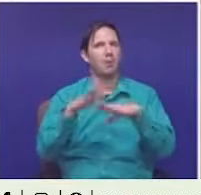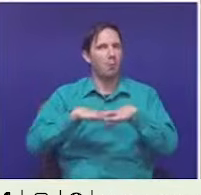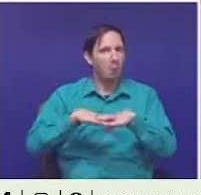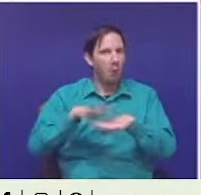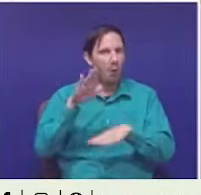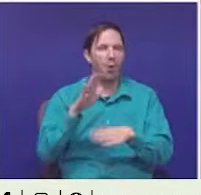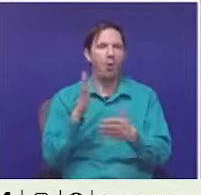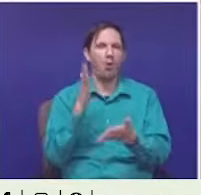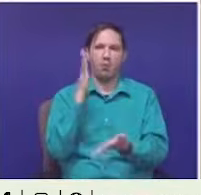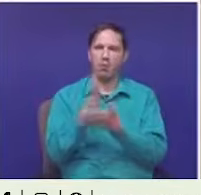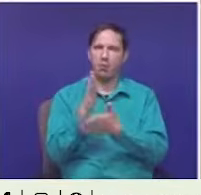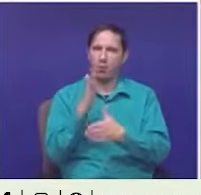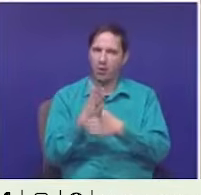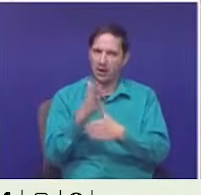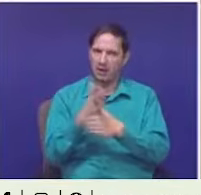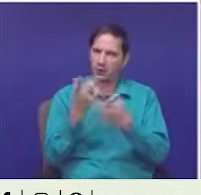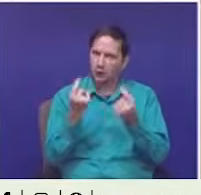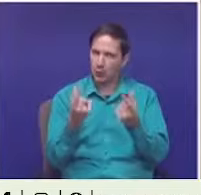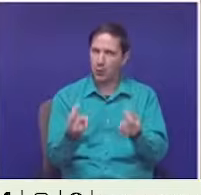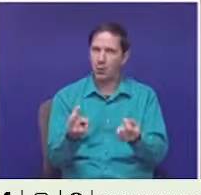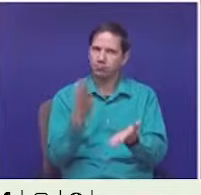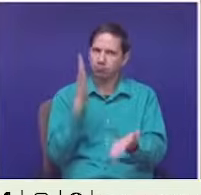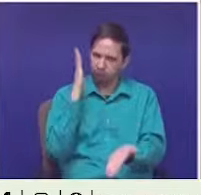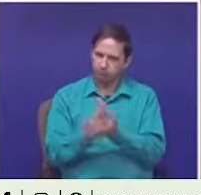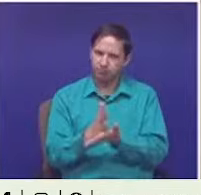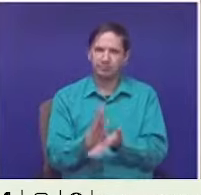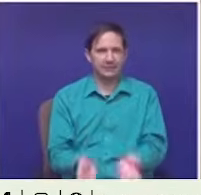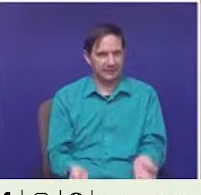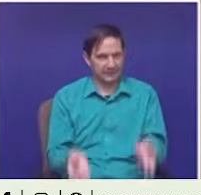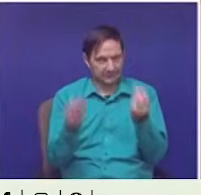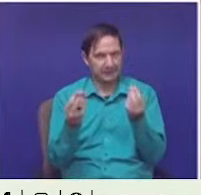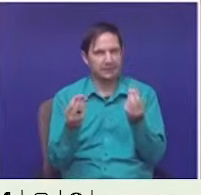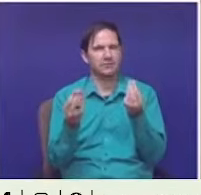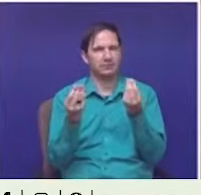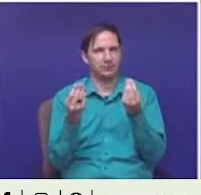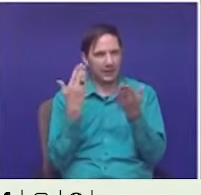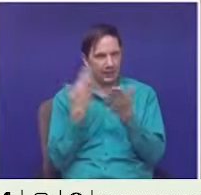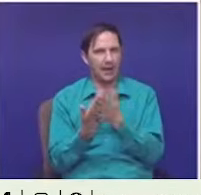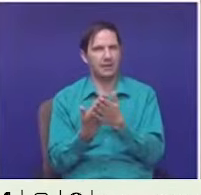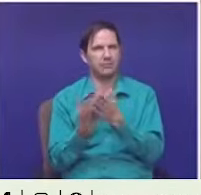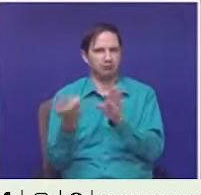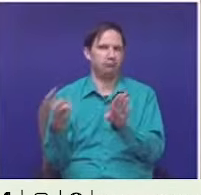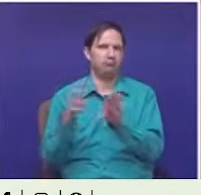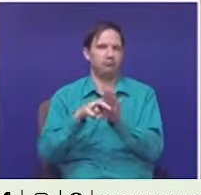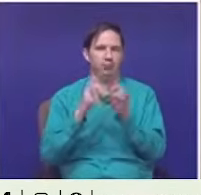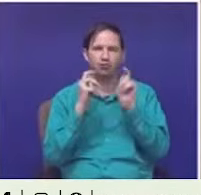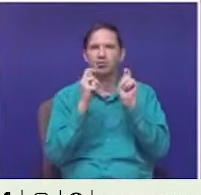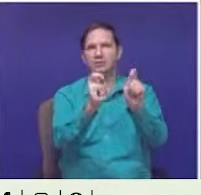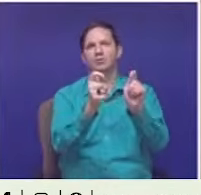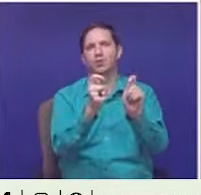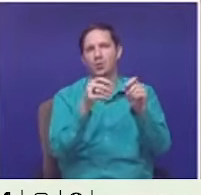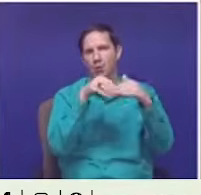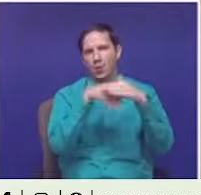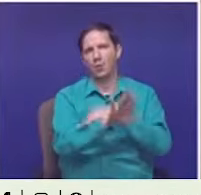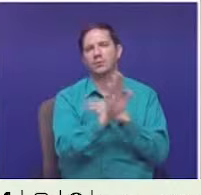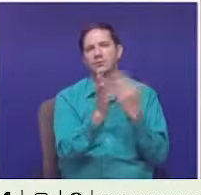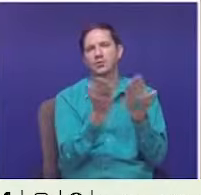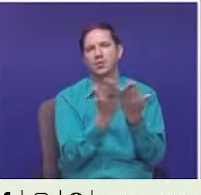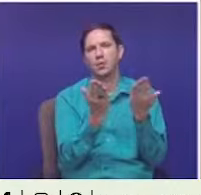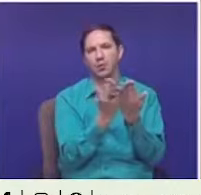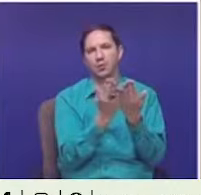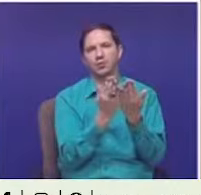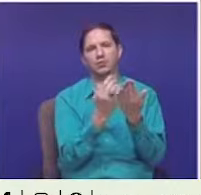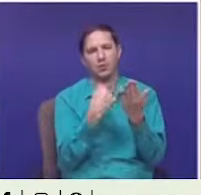kids who are deserving of scholar transport to go to school receive that scholar transport as is per our